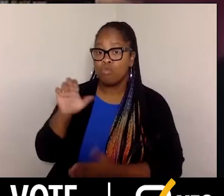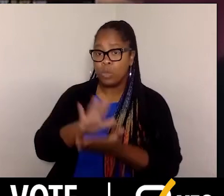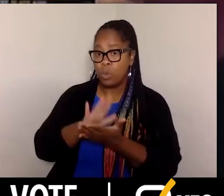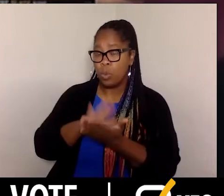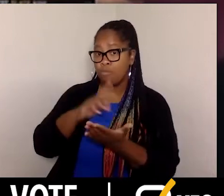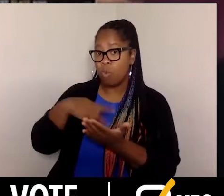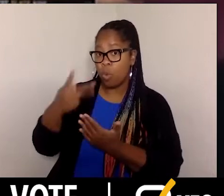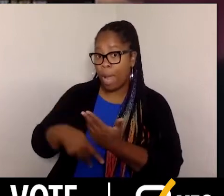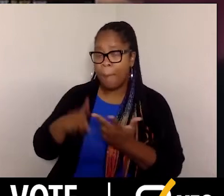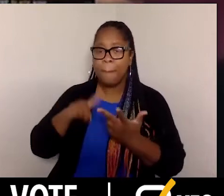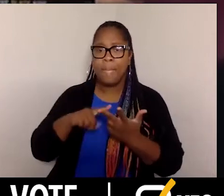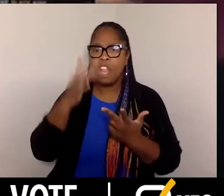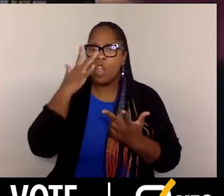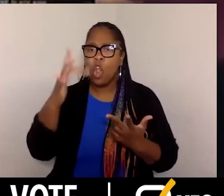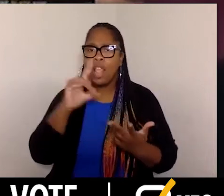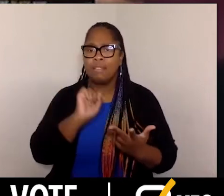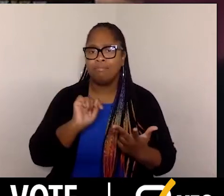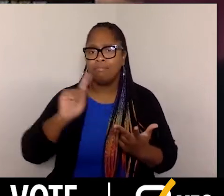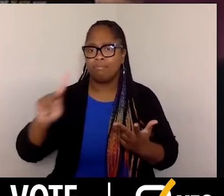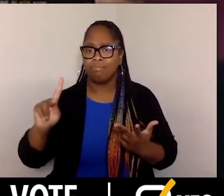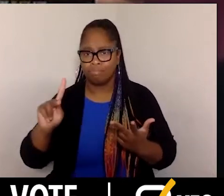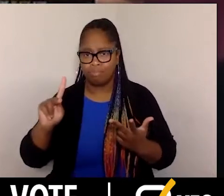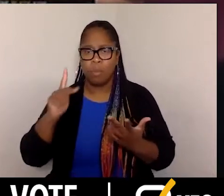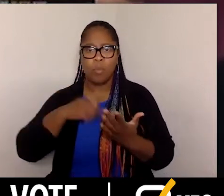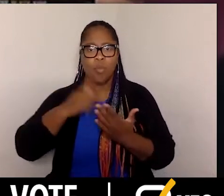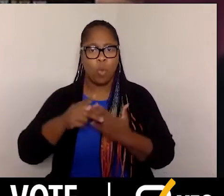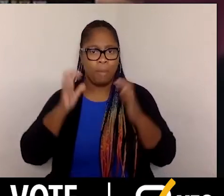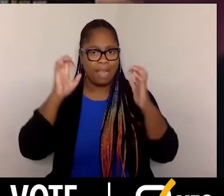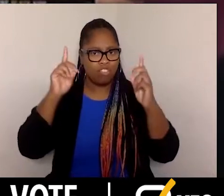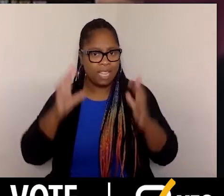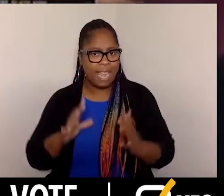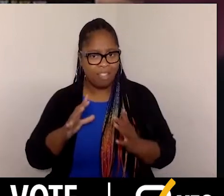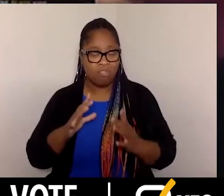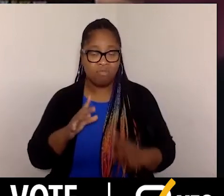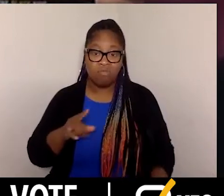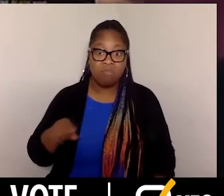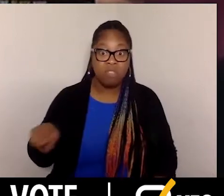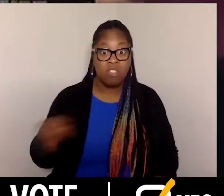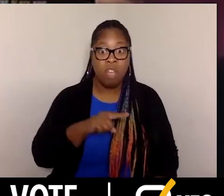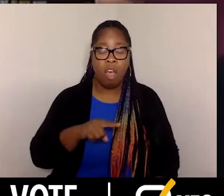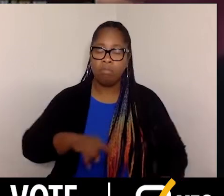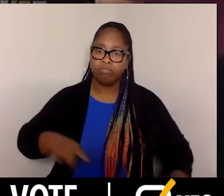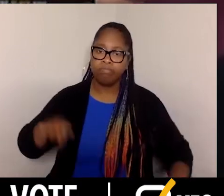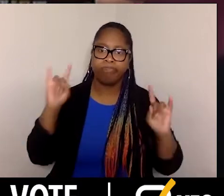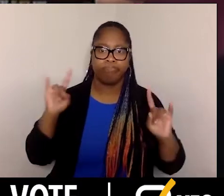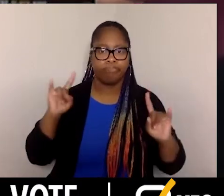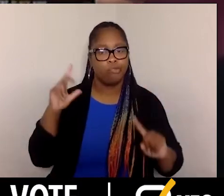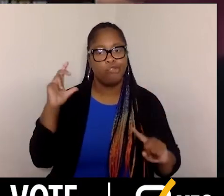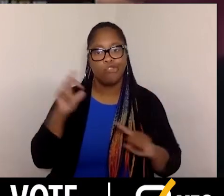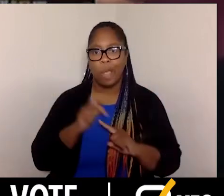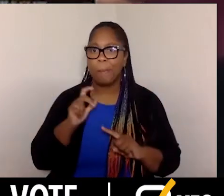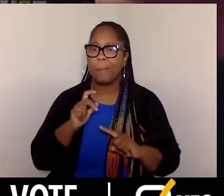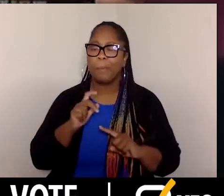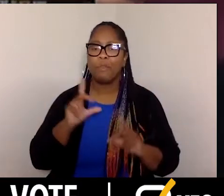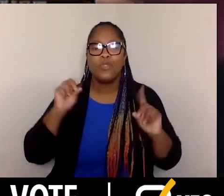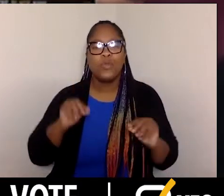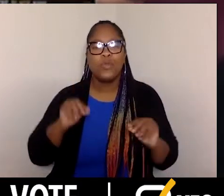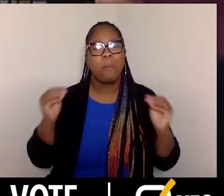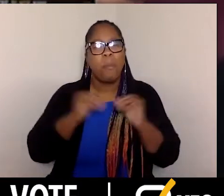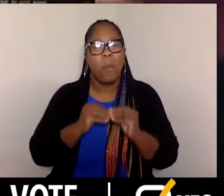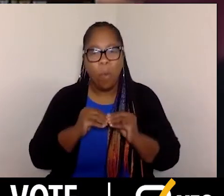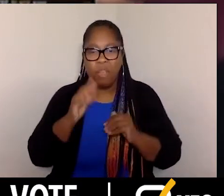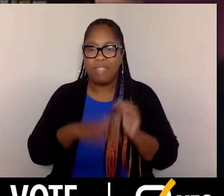early transitional kindergarten educators. Y'all are rock stars, going above and beyond for